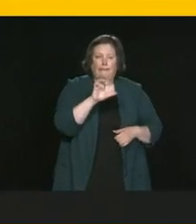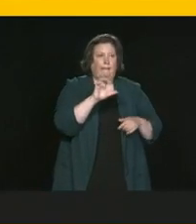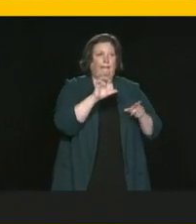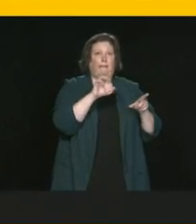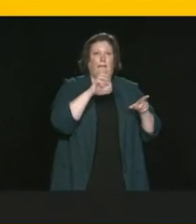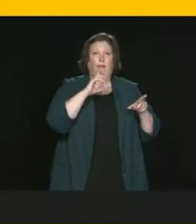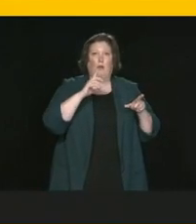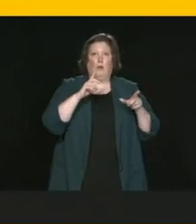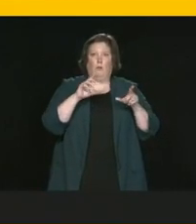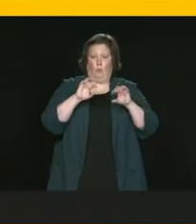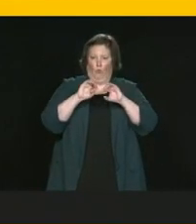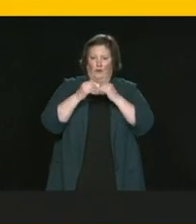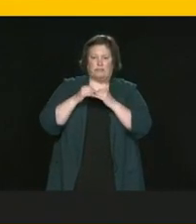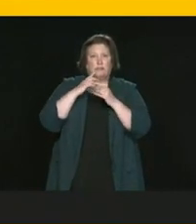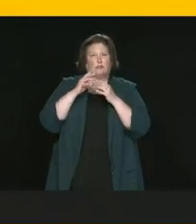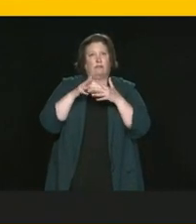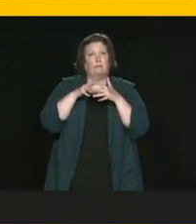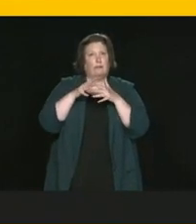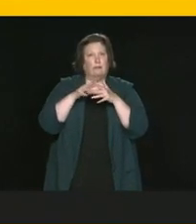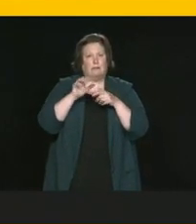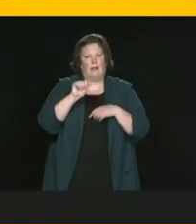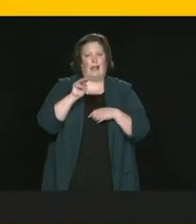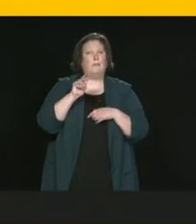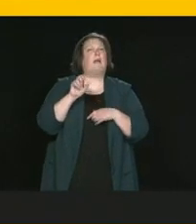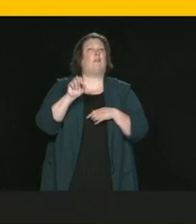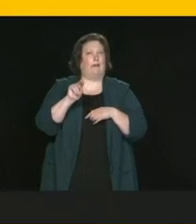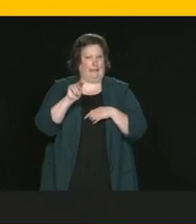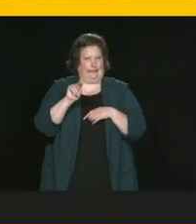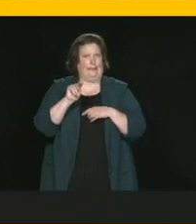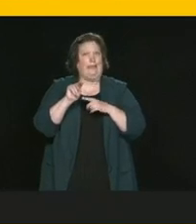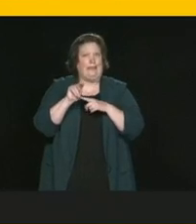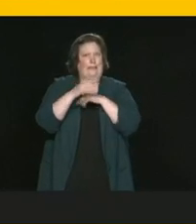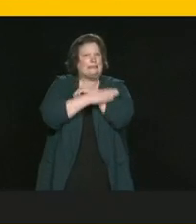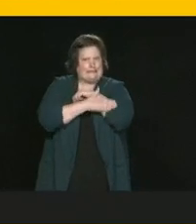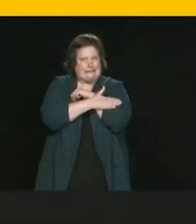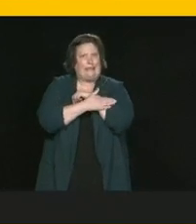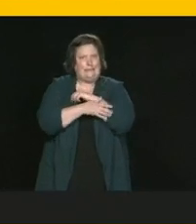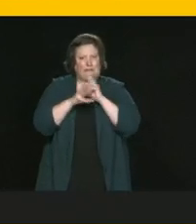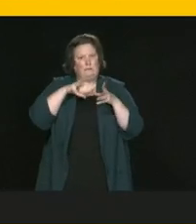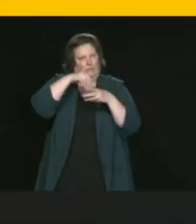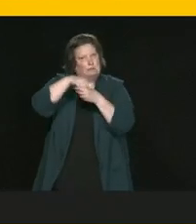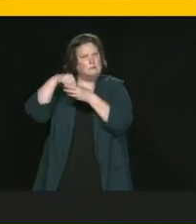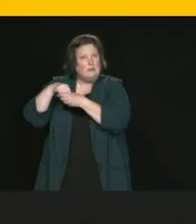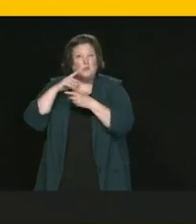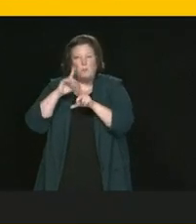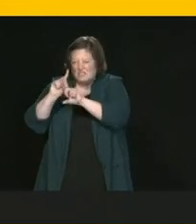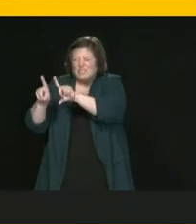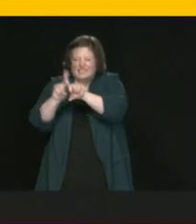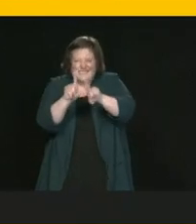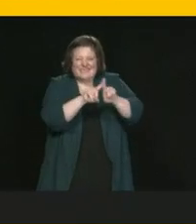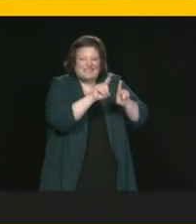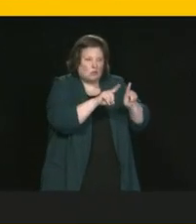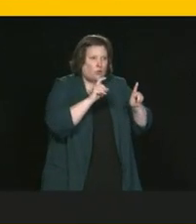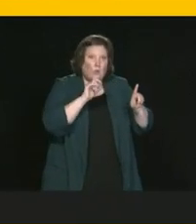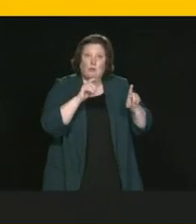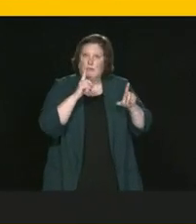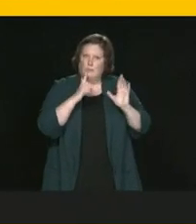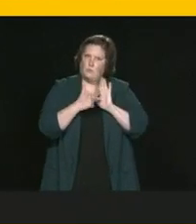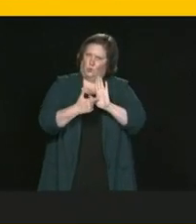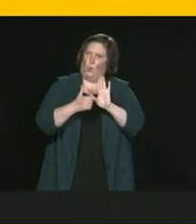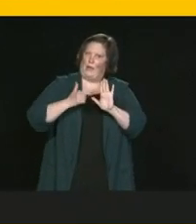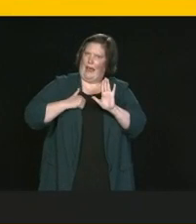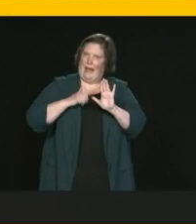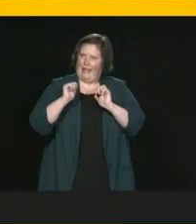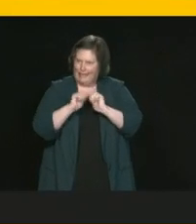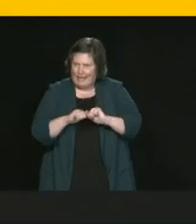American States. It's a way of bringing voices together and looking at the future with optimism and